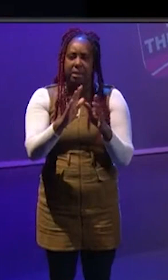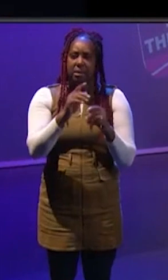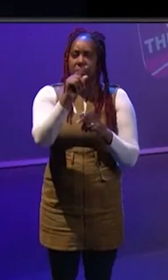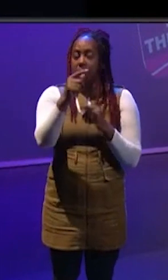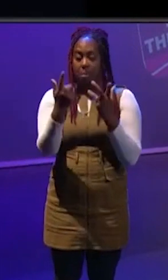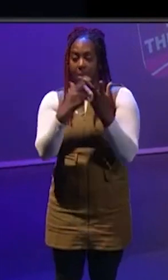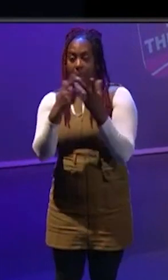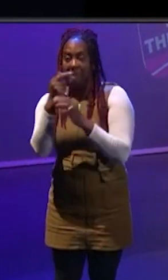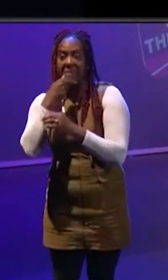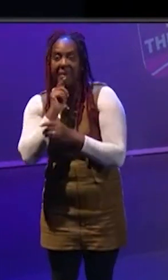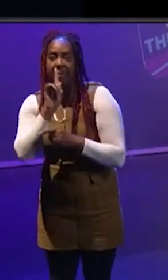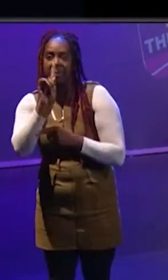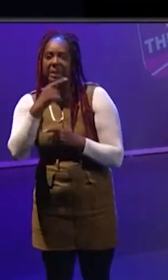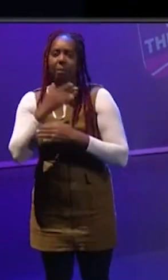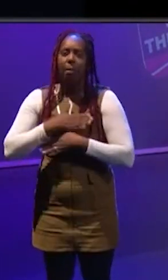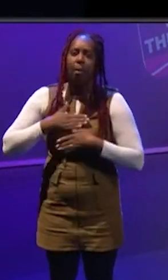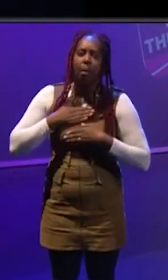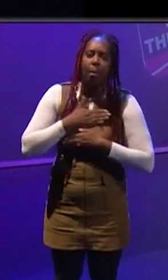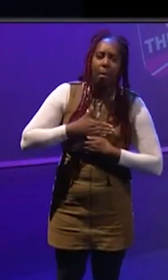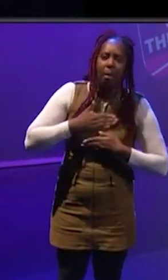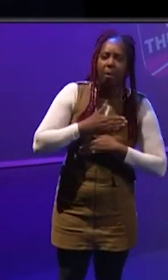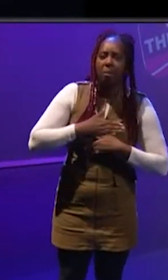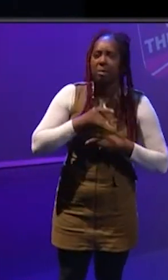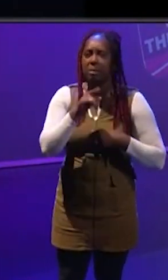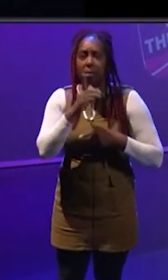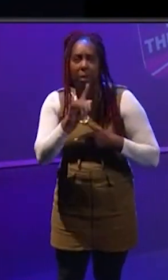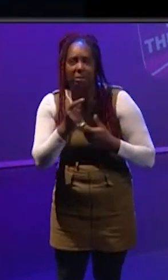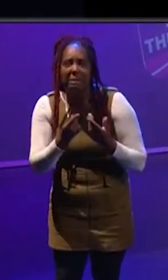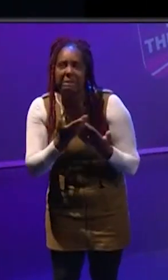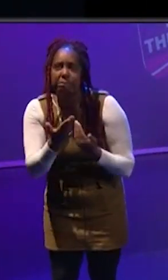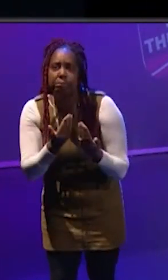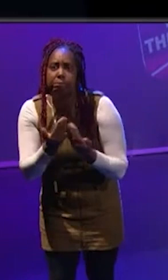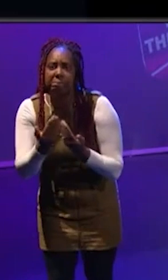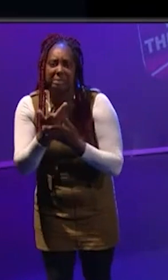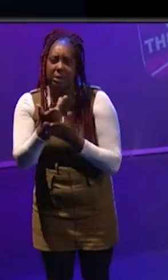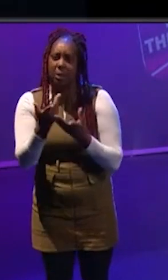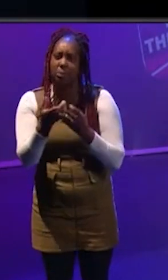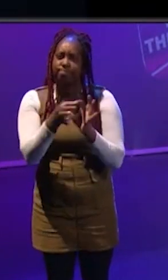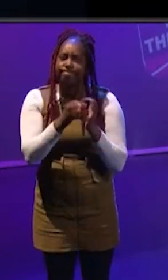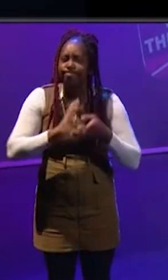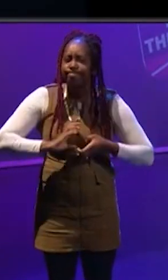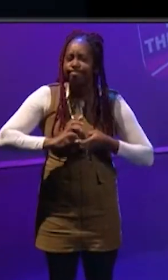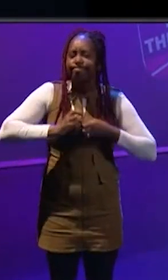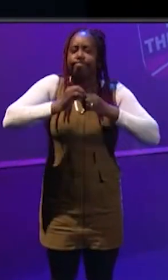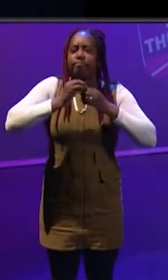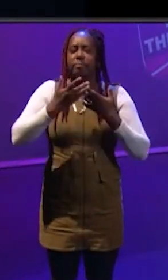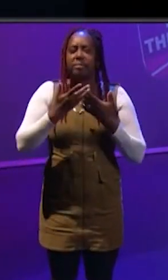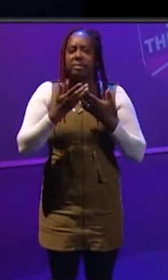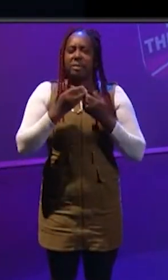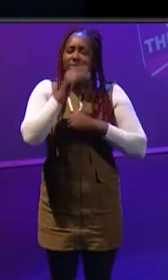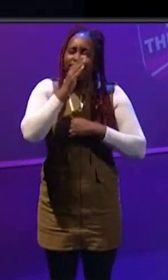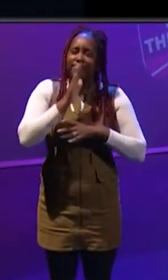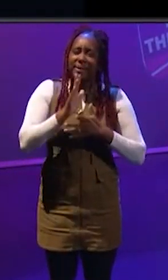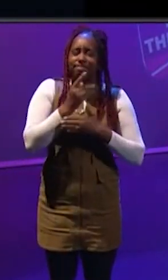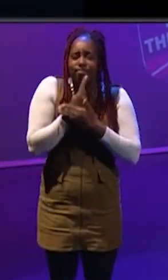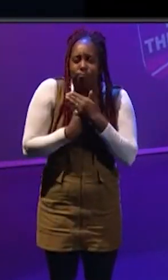people necessarily that you can be emotionally vulnerable with or whatever. And that creates that loneliness and feeds into that imposter syndrome. So I do think